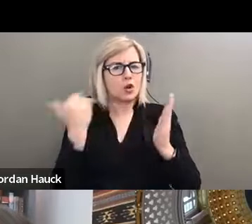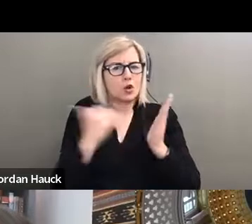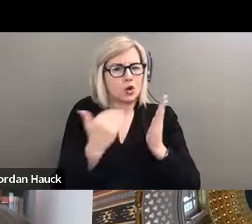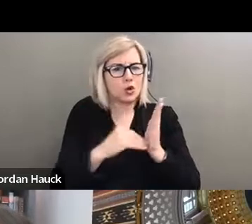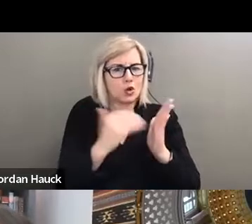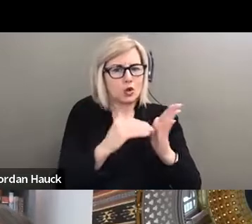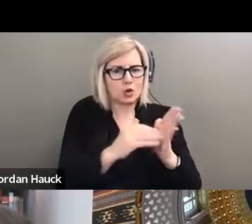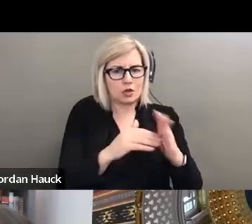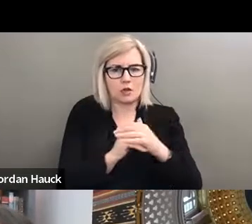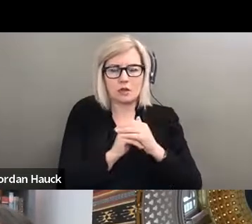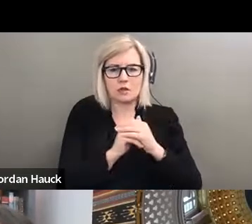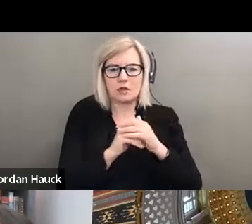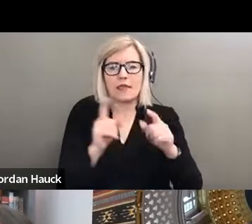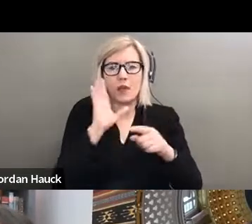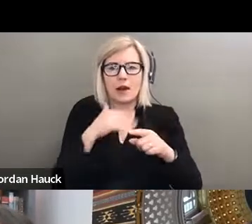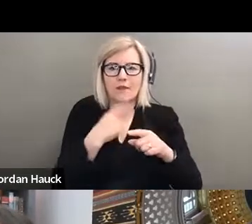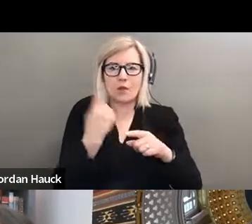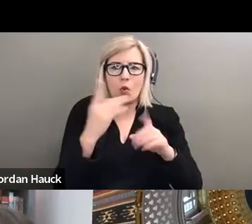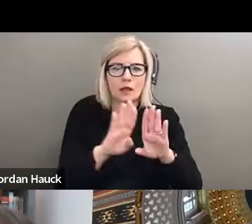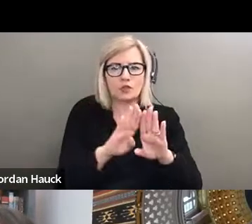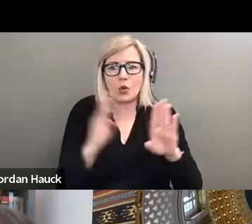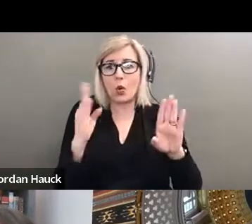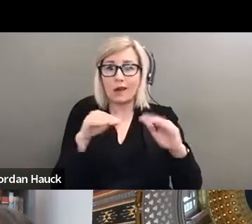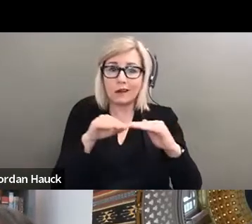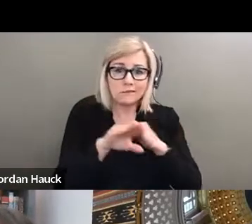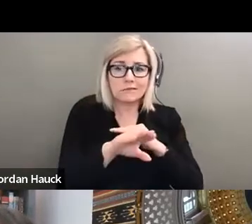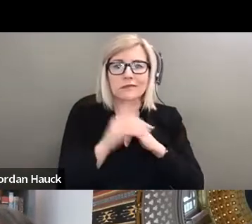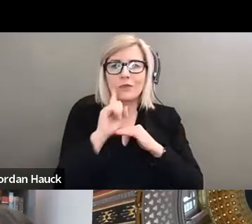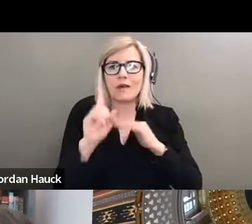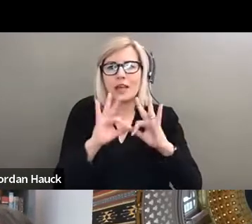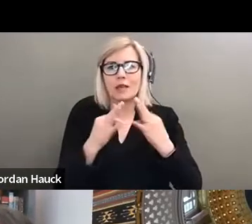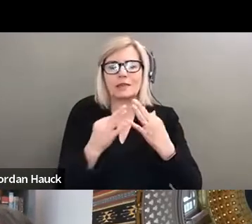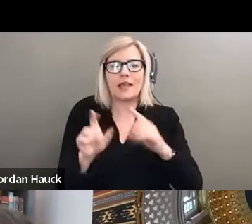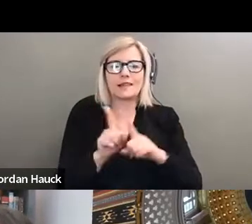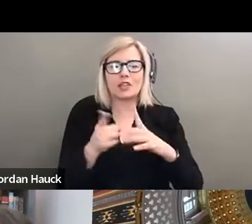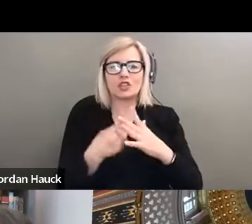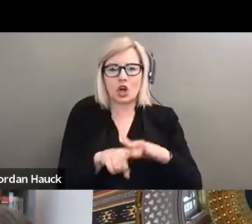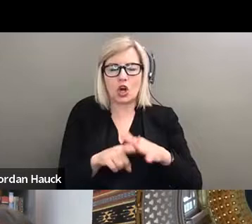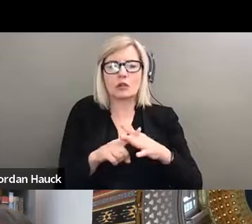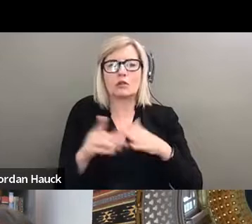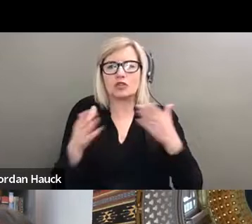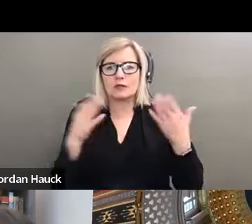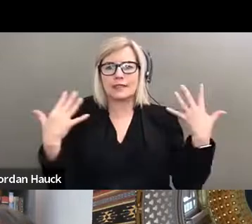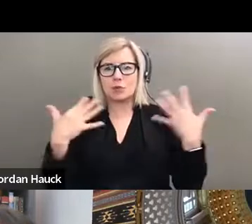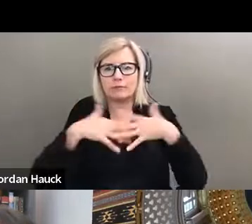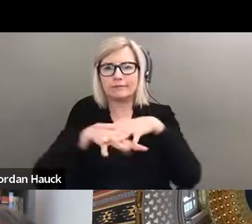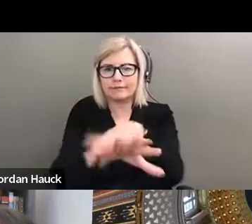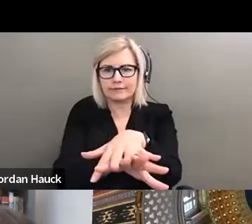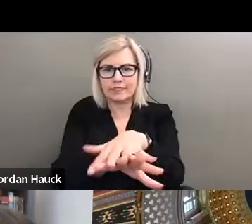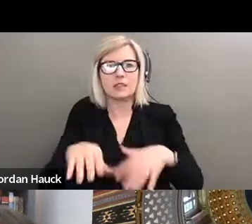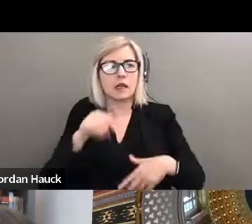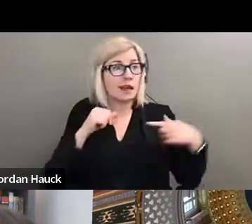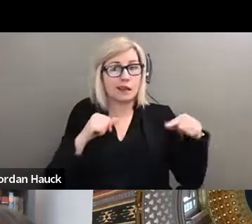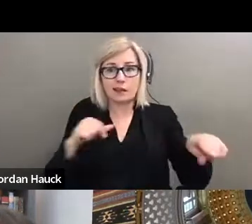Director Garcia is that there would be one door or one entryway for families as they start to get aligned for services, and they wouldn't have to go into